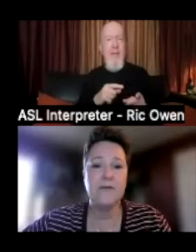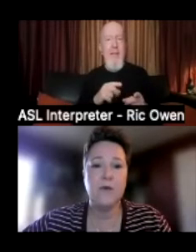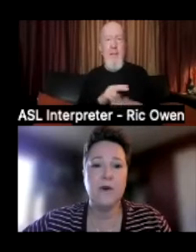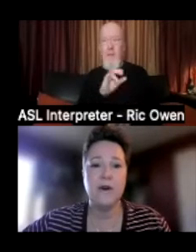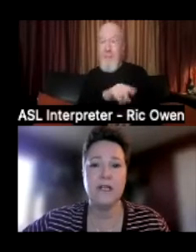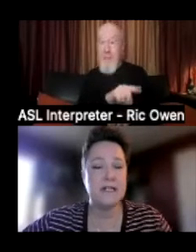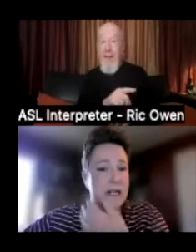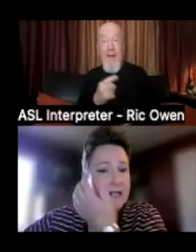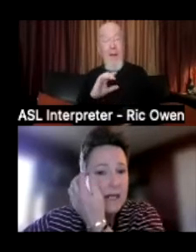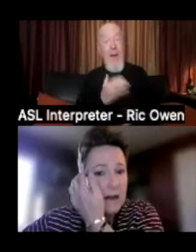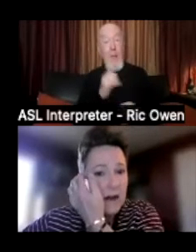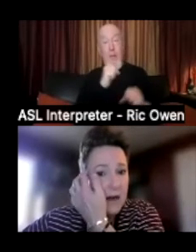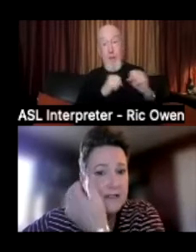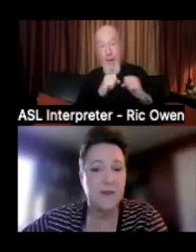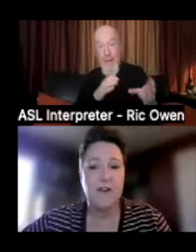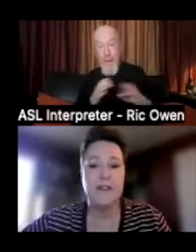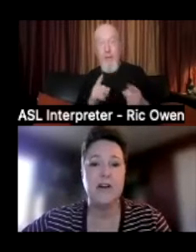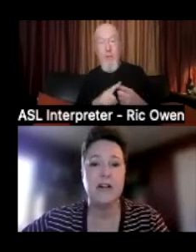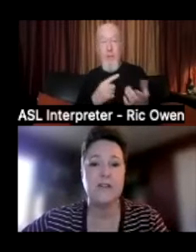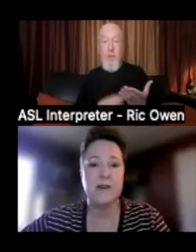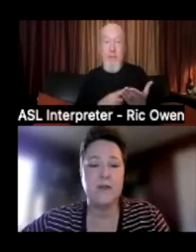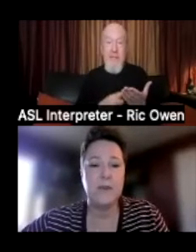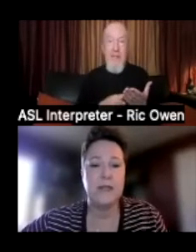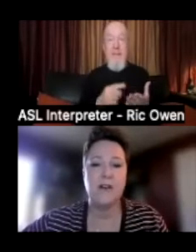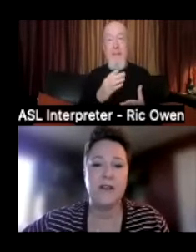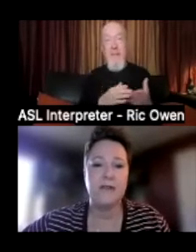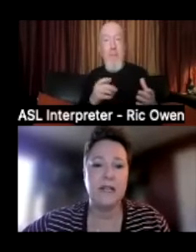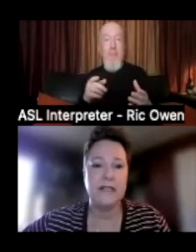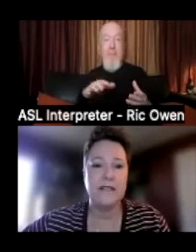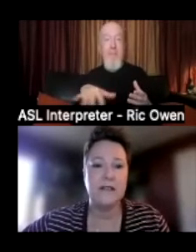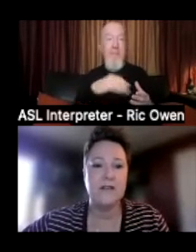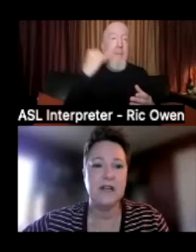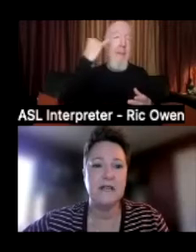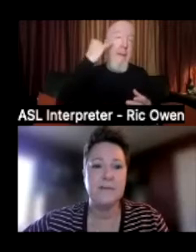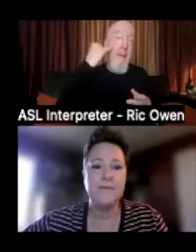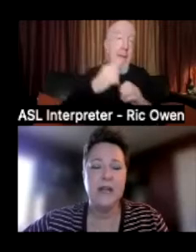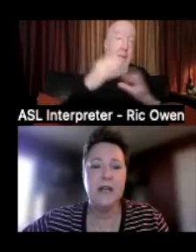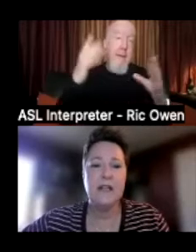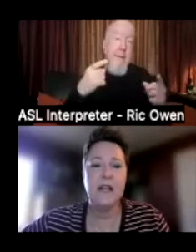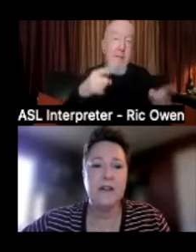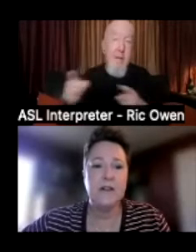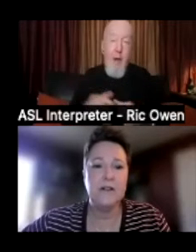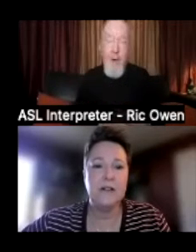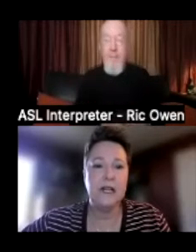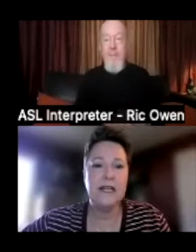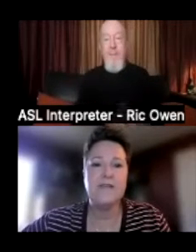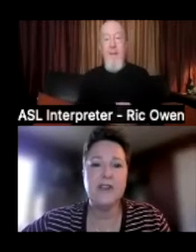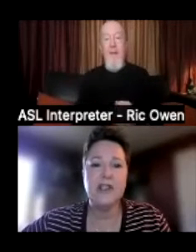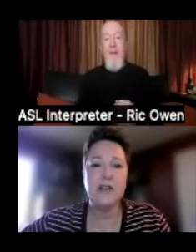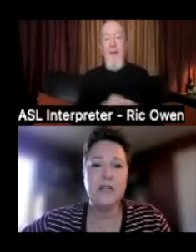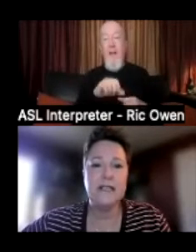strategy for discussing some of our scenarios that we've been going through the last 2 days. The other